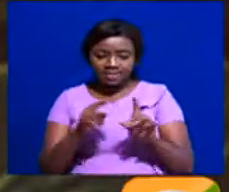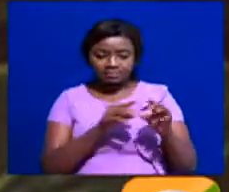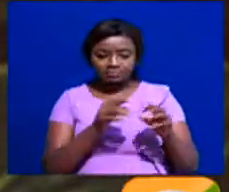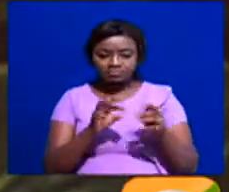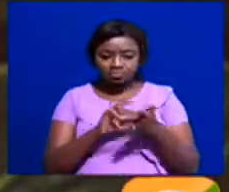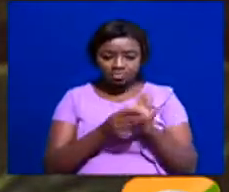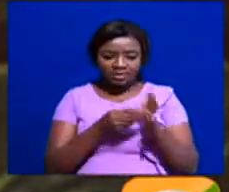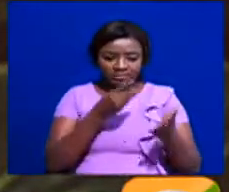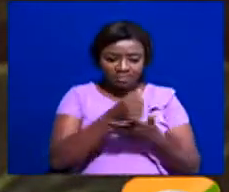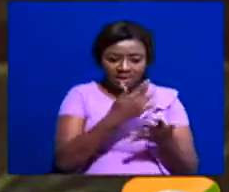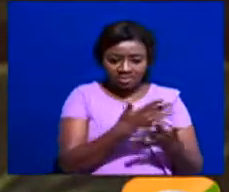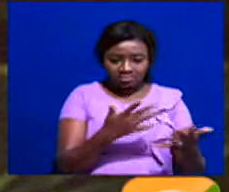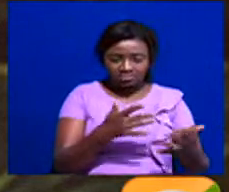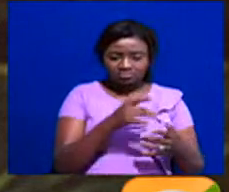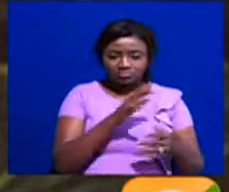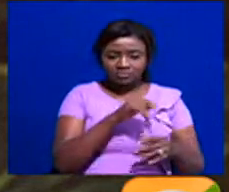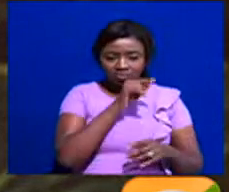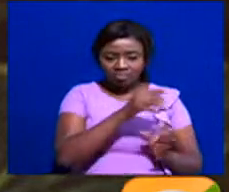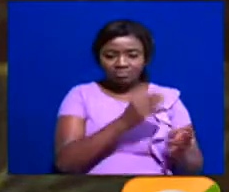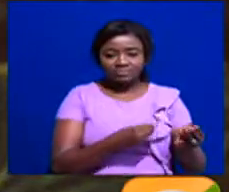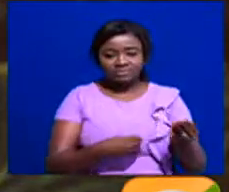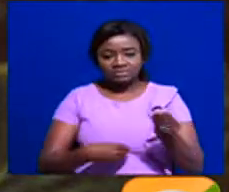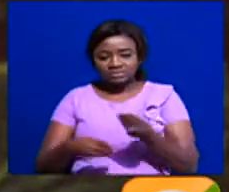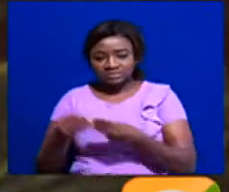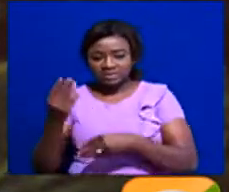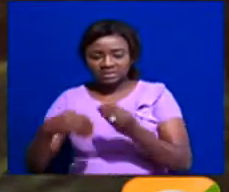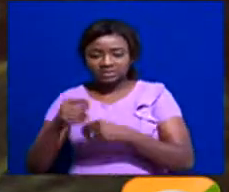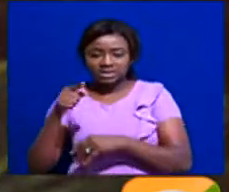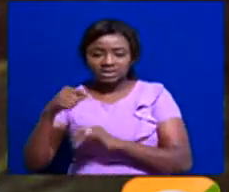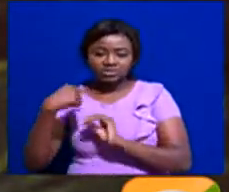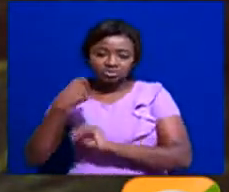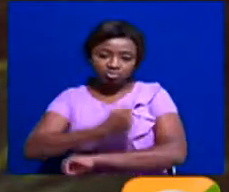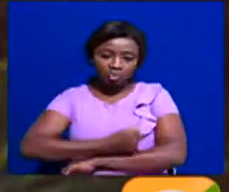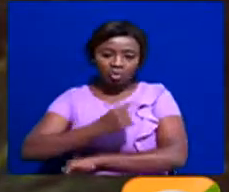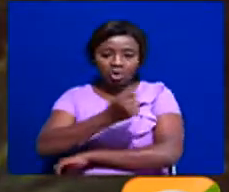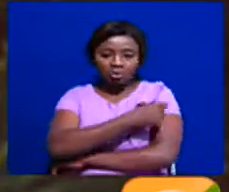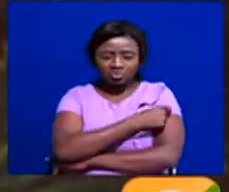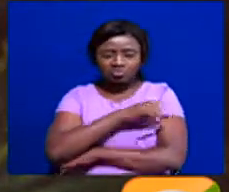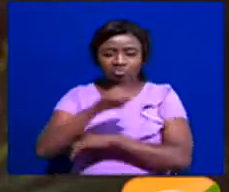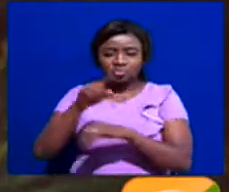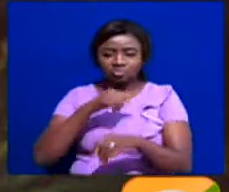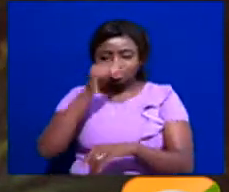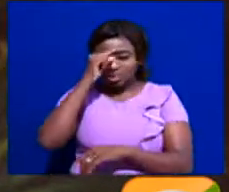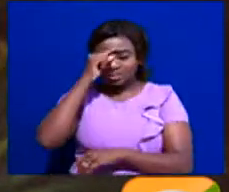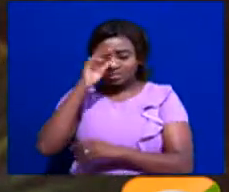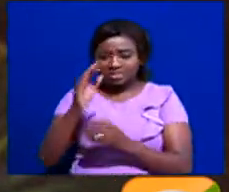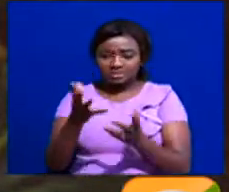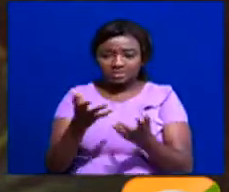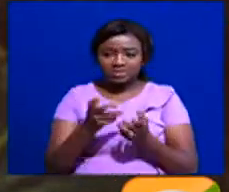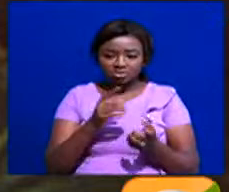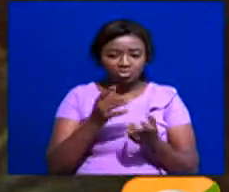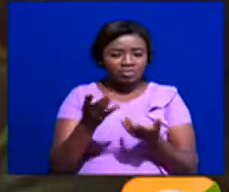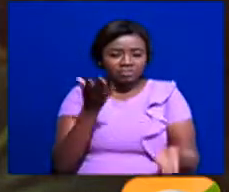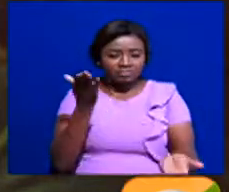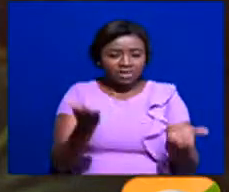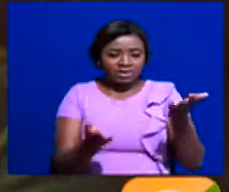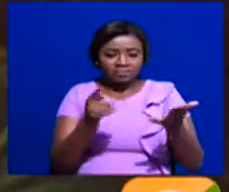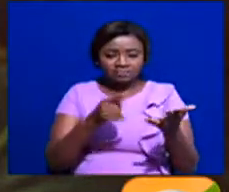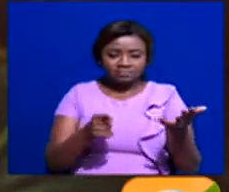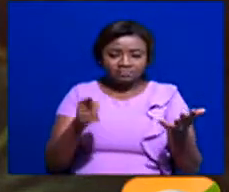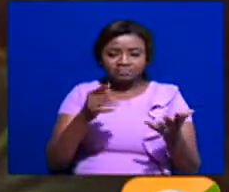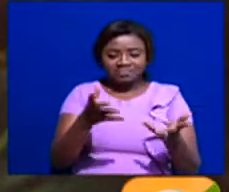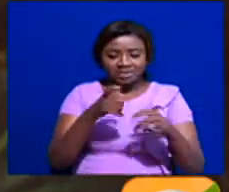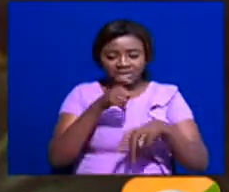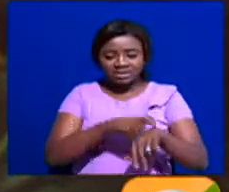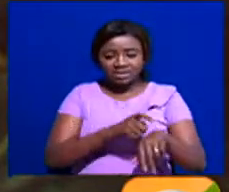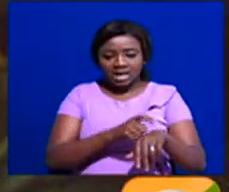that helps not only the farmers to keep on working, but also the government in implementing the demand. It's something that is going to happen over time. Yeah. It's not